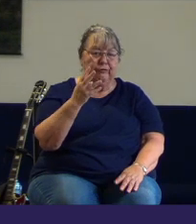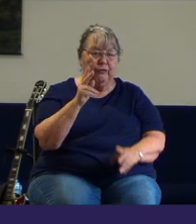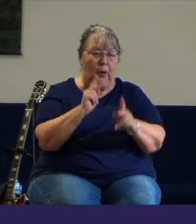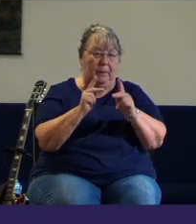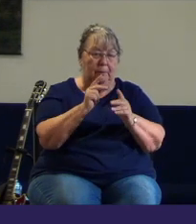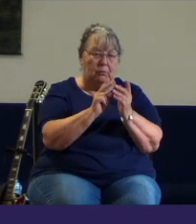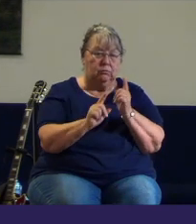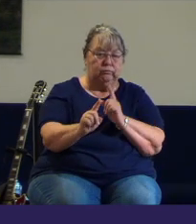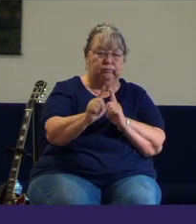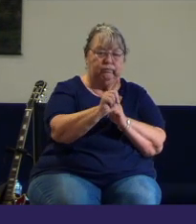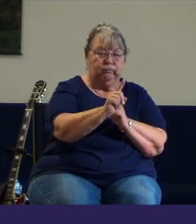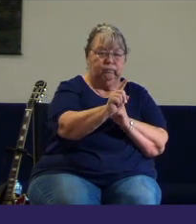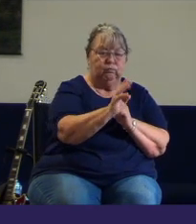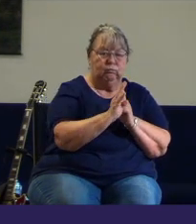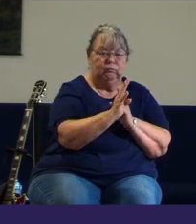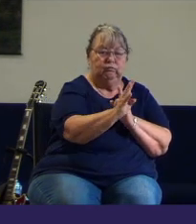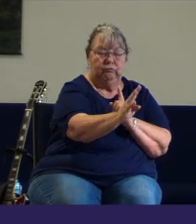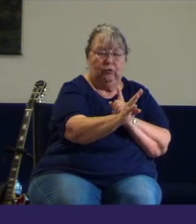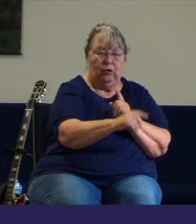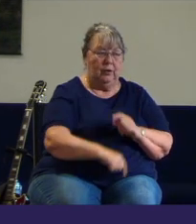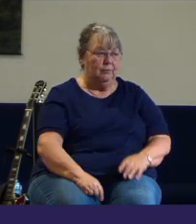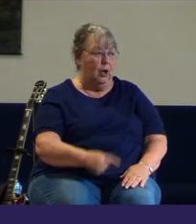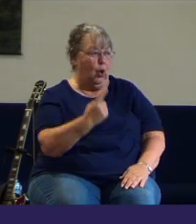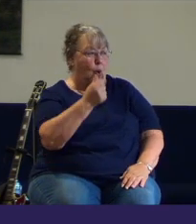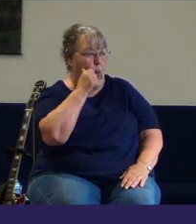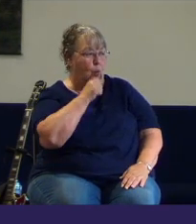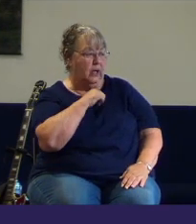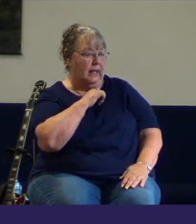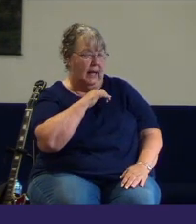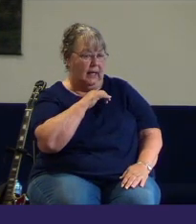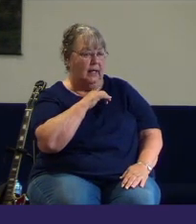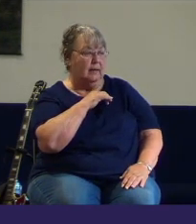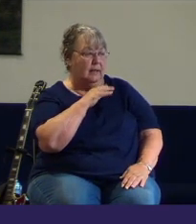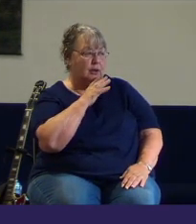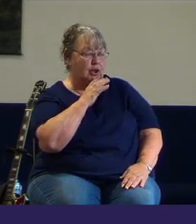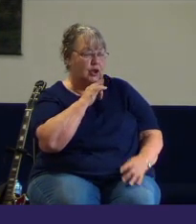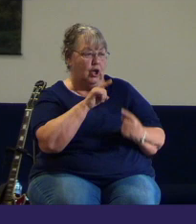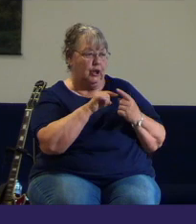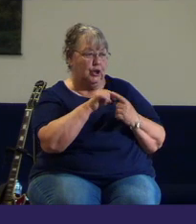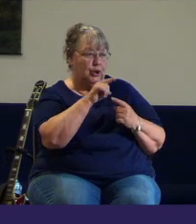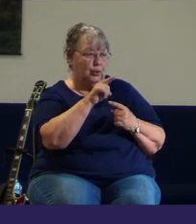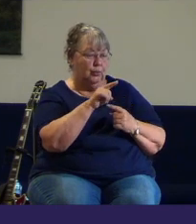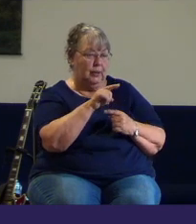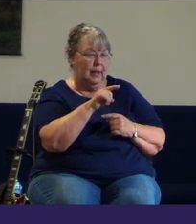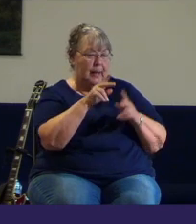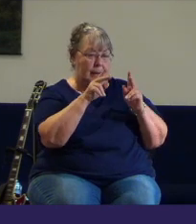girl at the teller line. She's there talking to the teller, and all of a sudden,